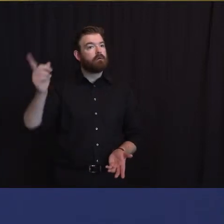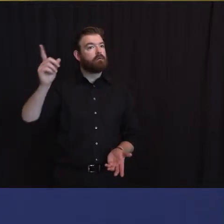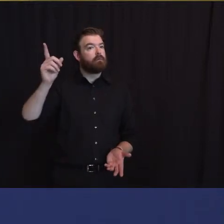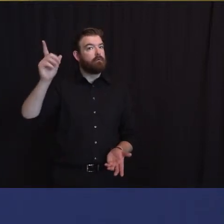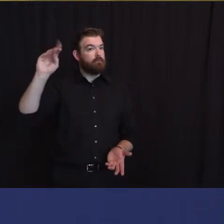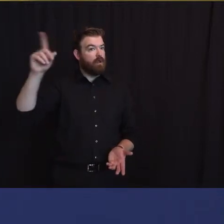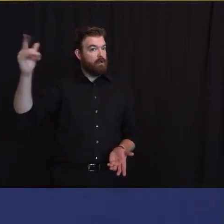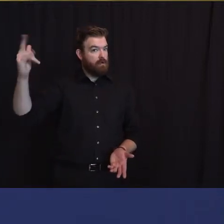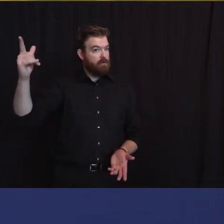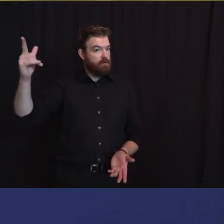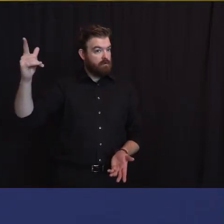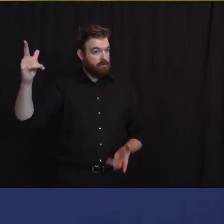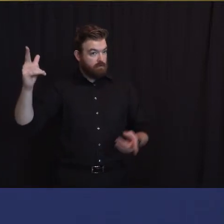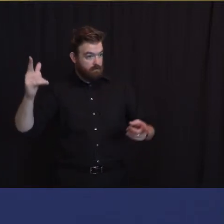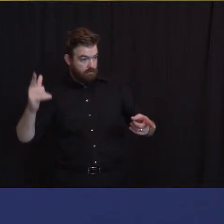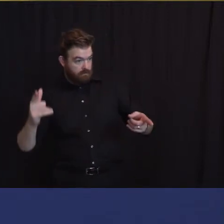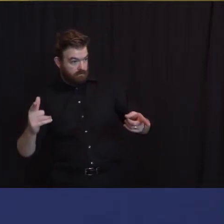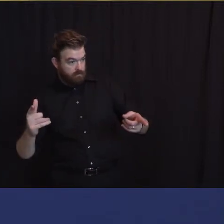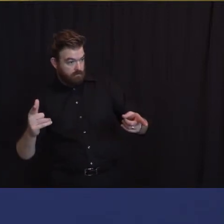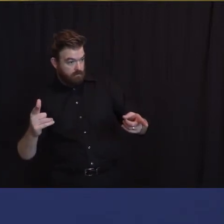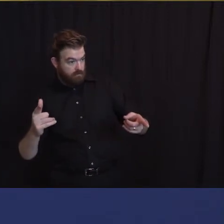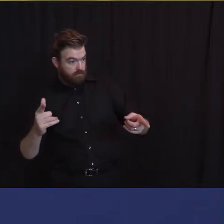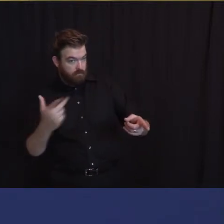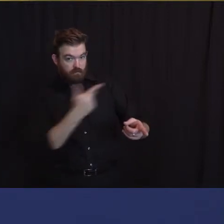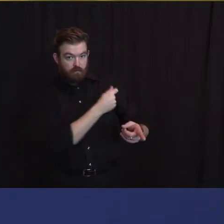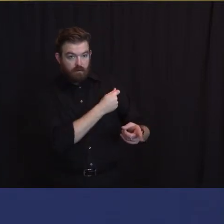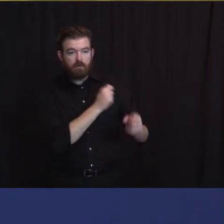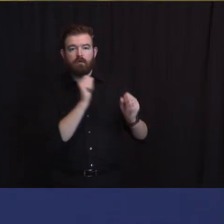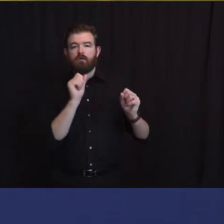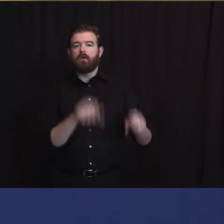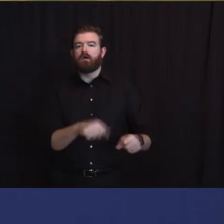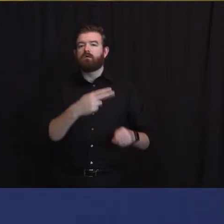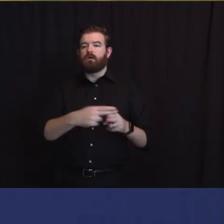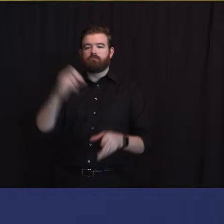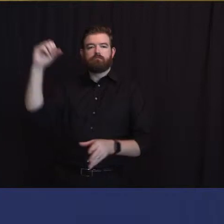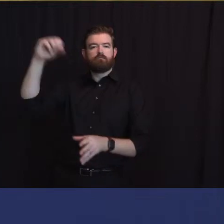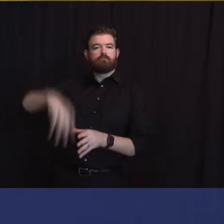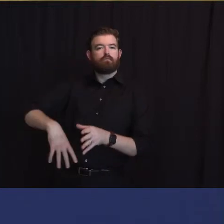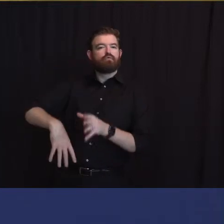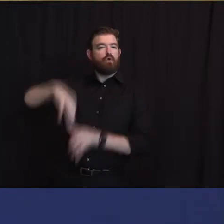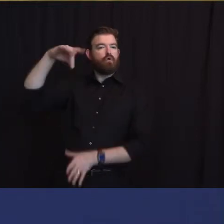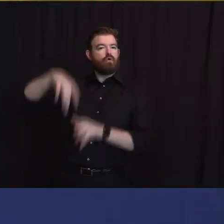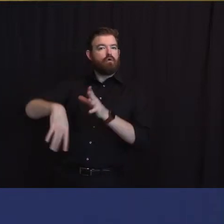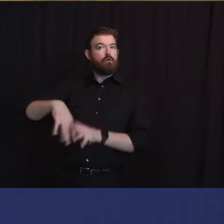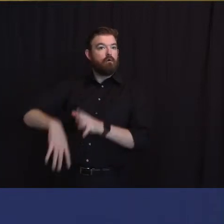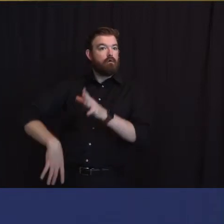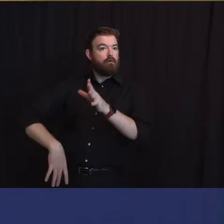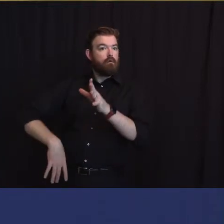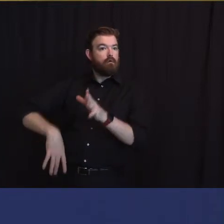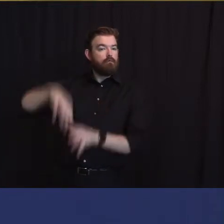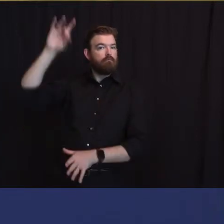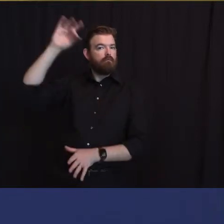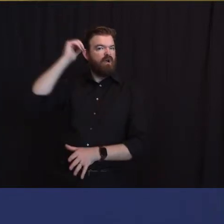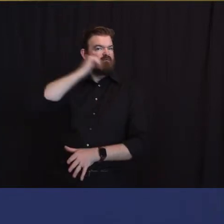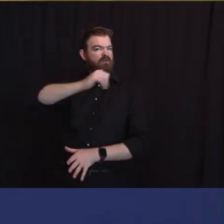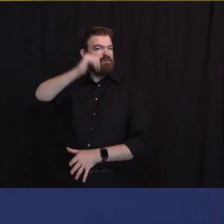vaccinated a chance to win $40,000 in prize money every day for a month. And in New York, Cuomo is giving, we just